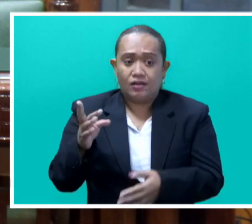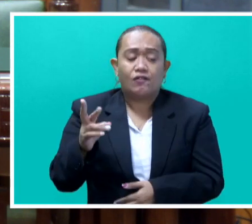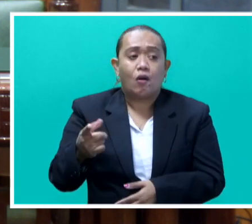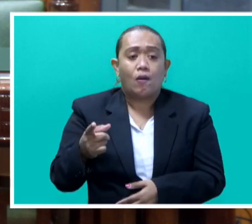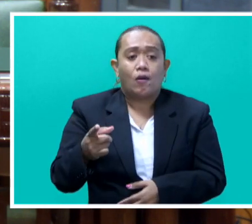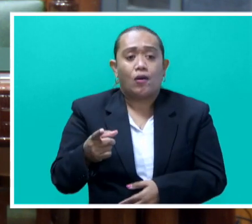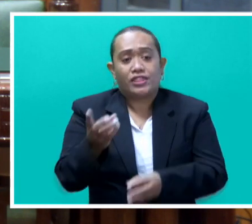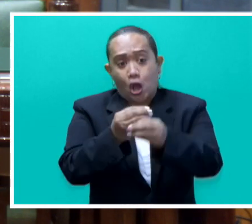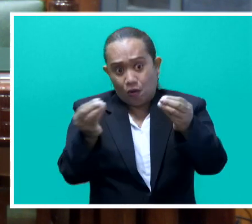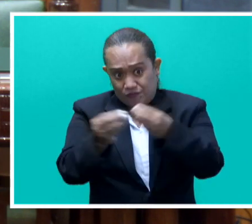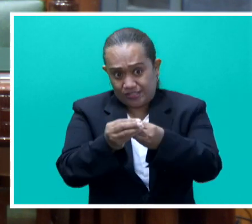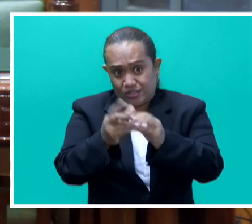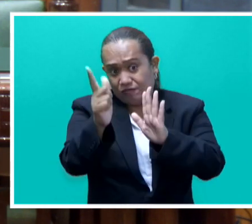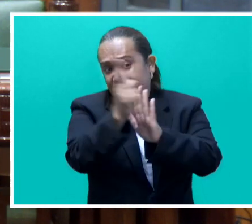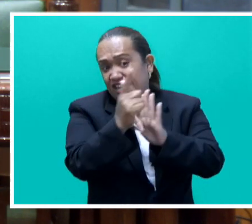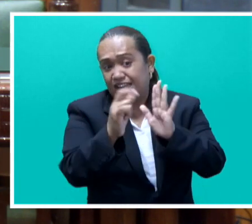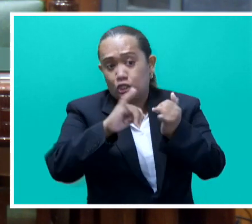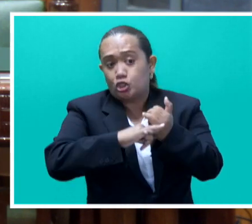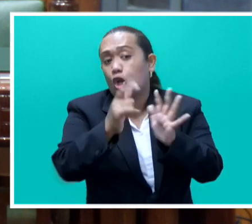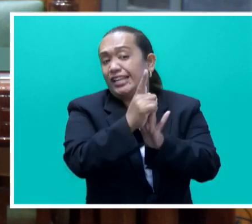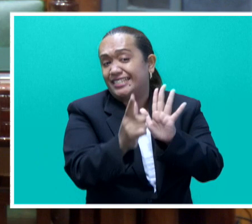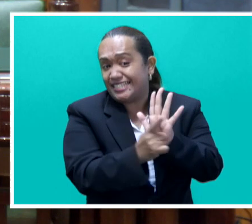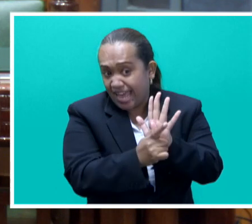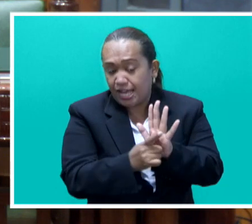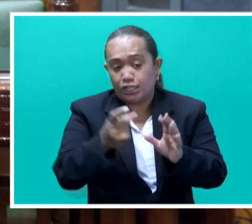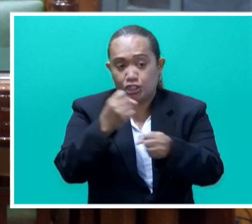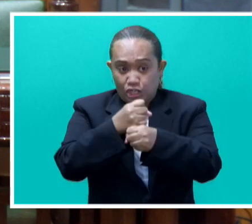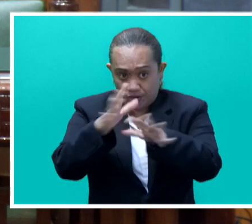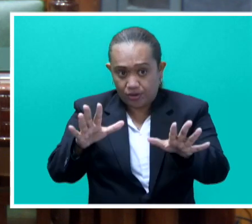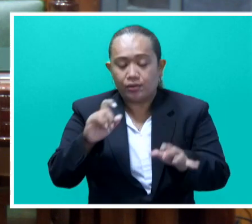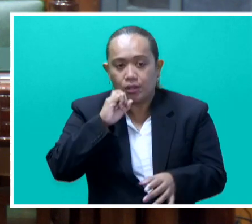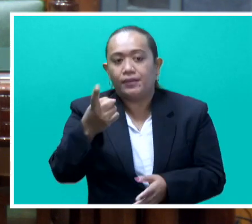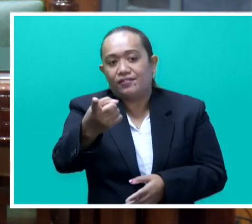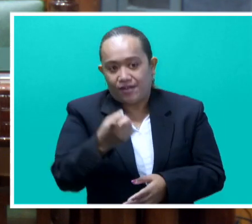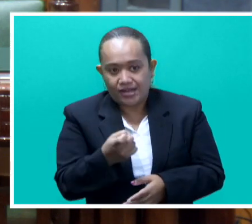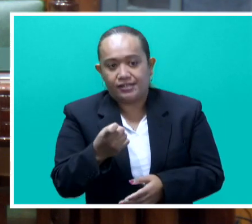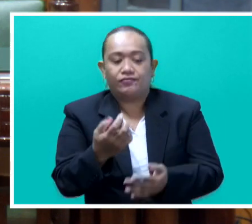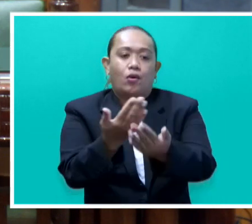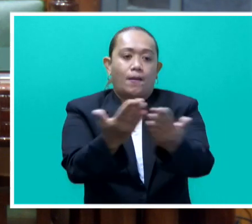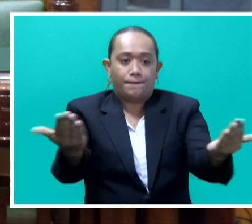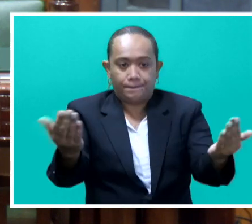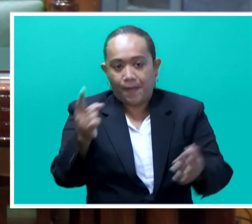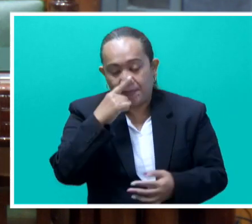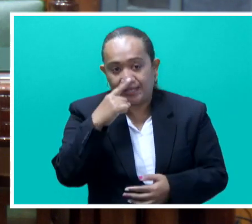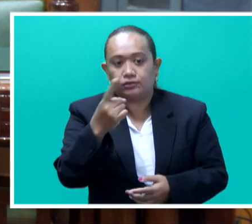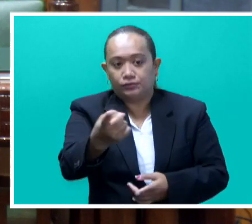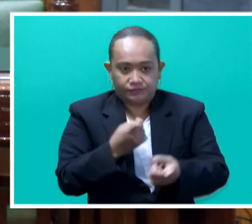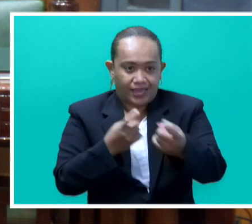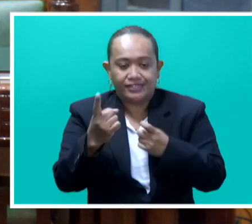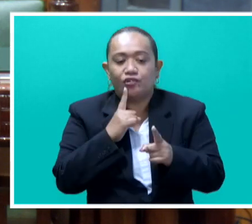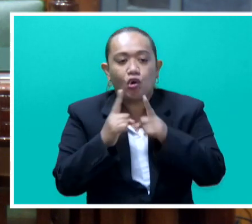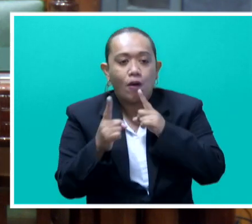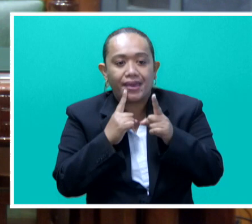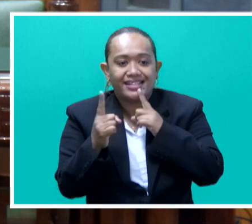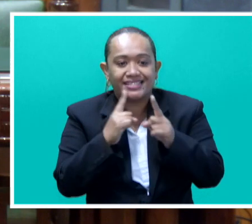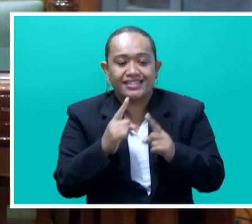General for legal vetting. The Ministry will be inviting written comments from the public on the draft bill through the Ministry's website